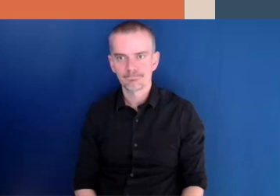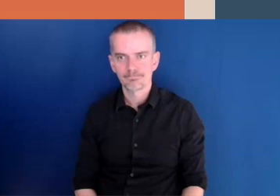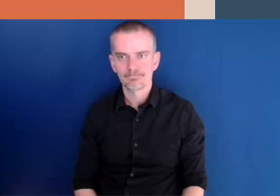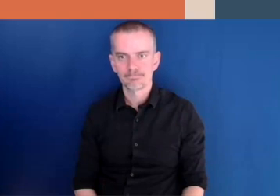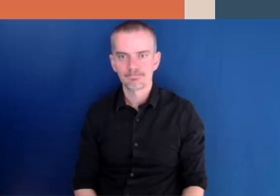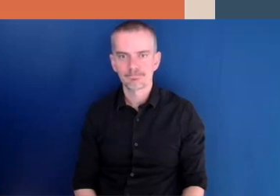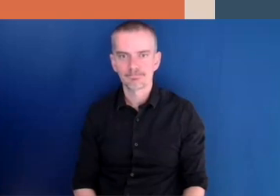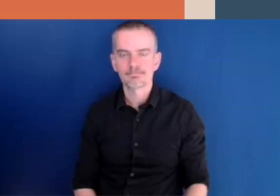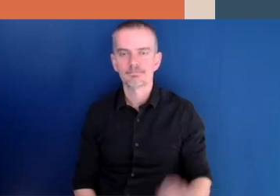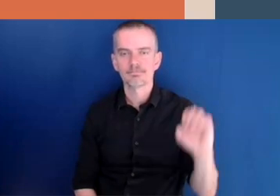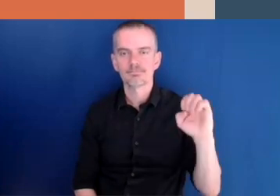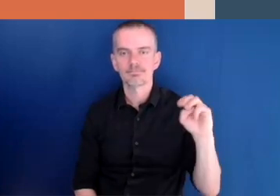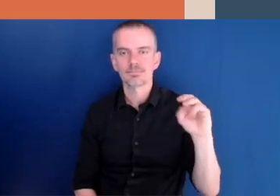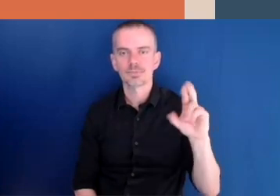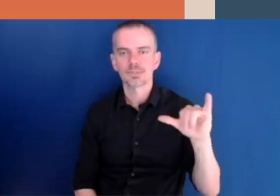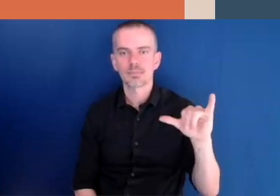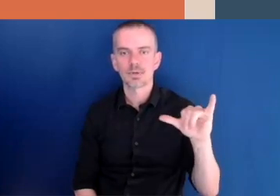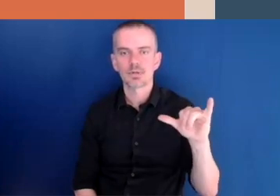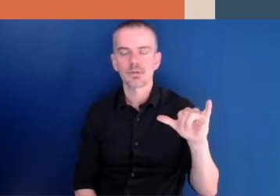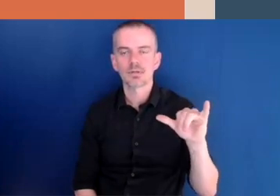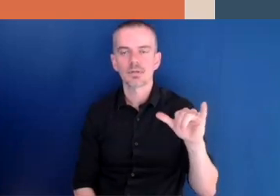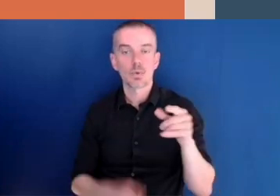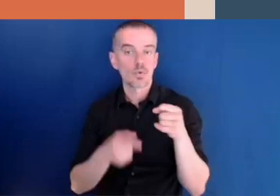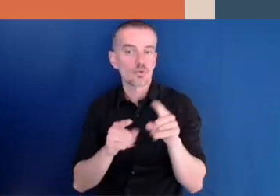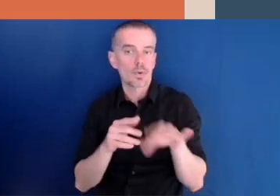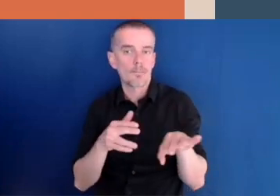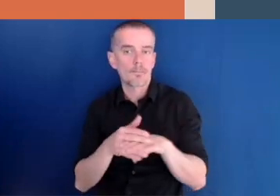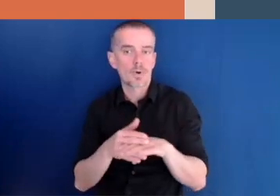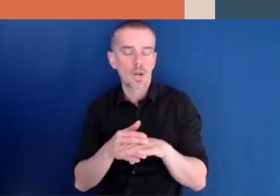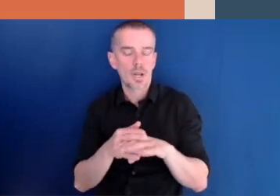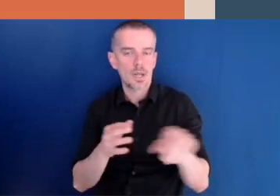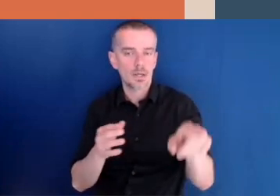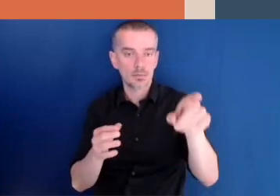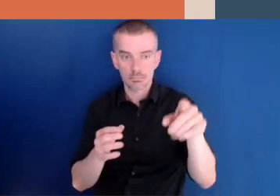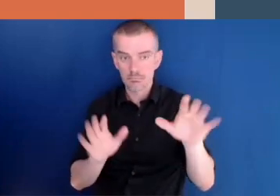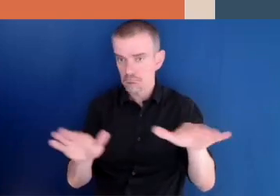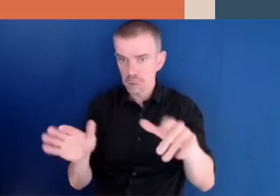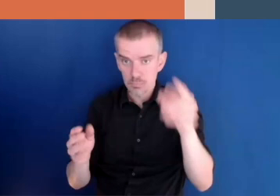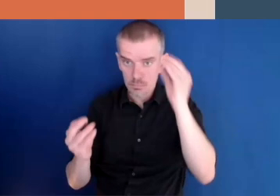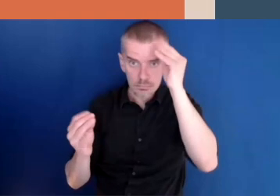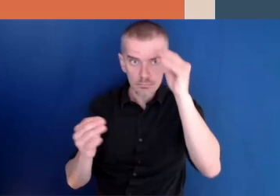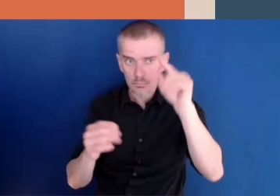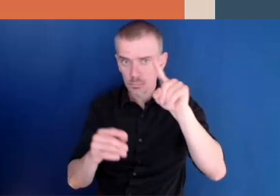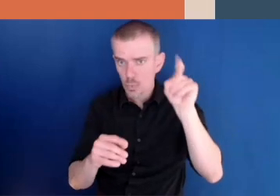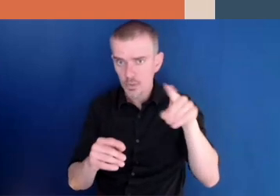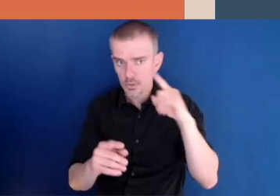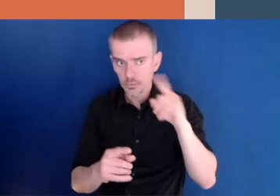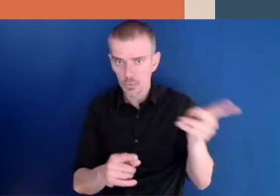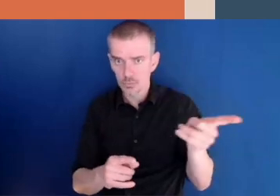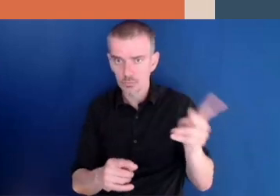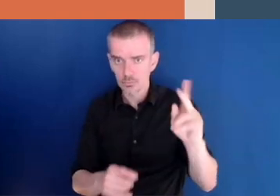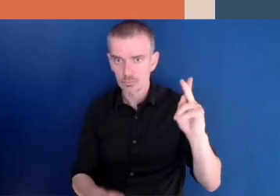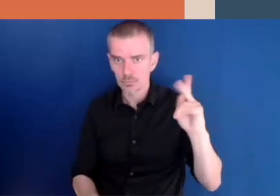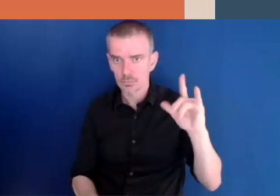And while we're on that break, we would welcome folks to think of any questions that you have for Kyle or Libby that you want